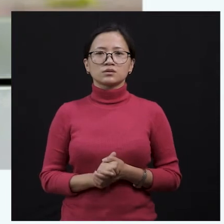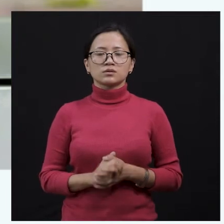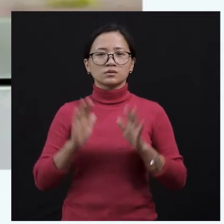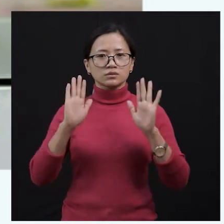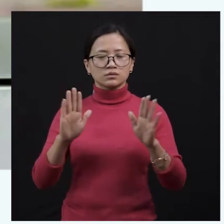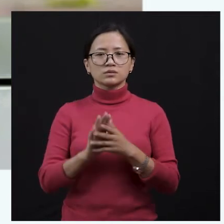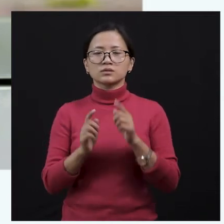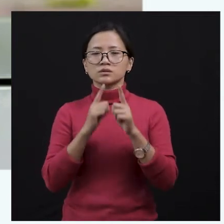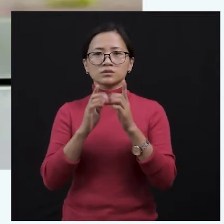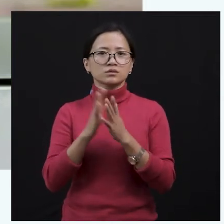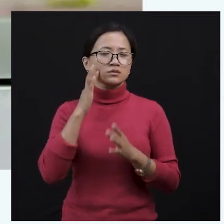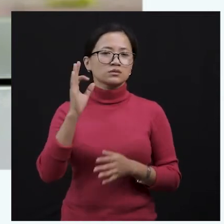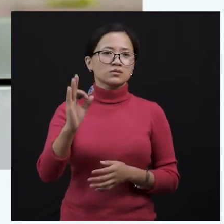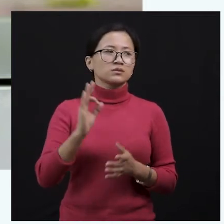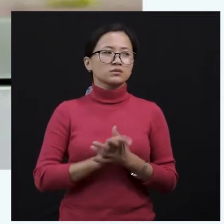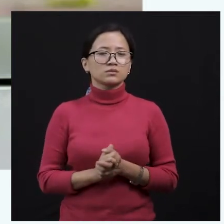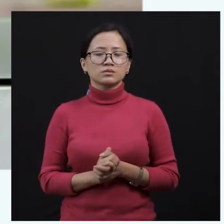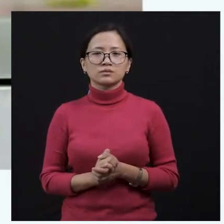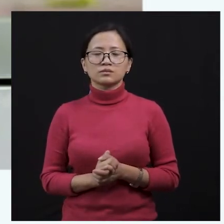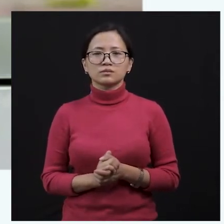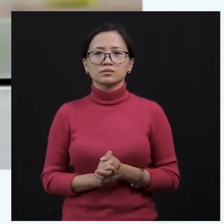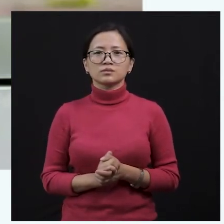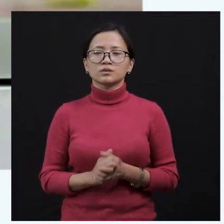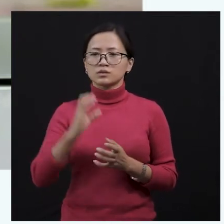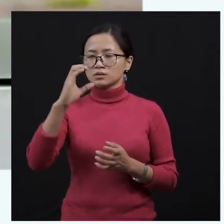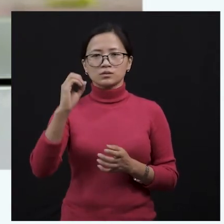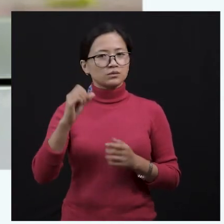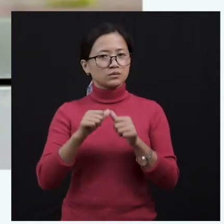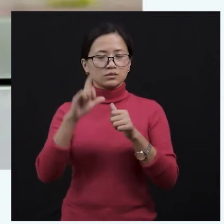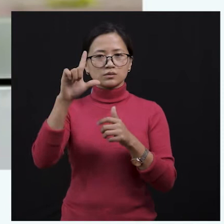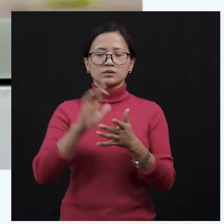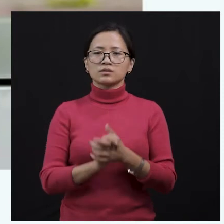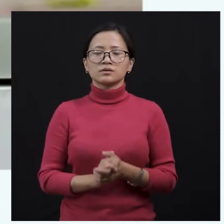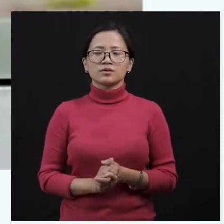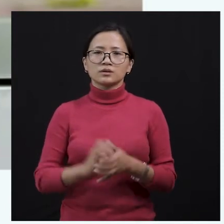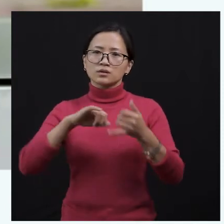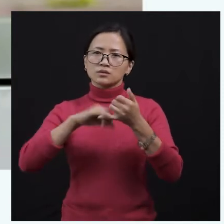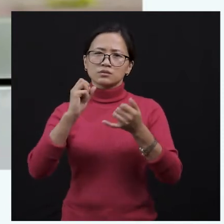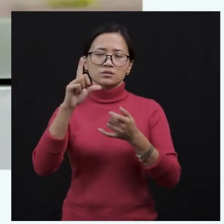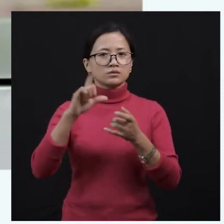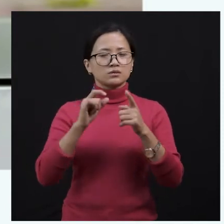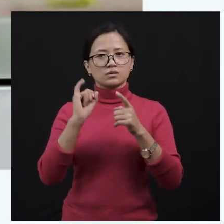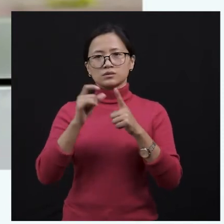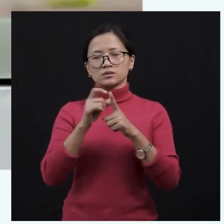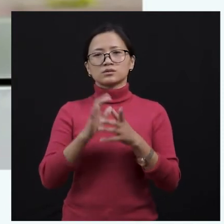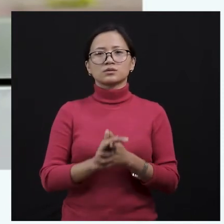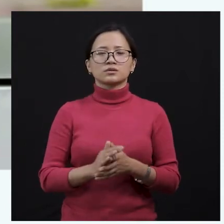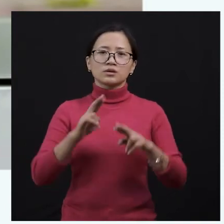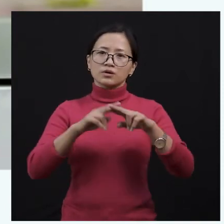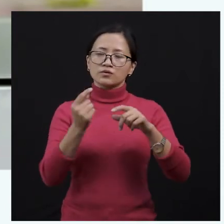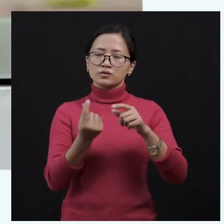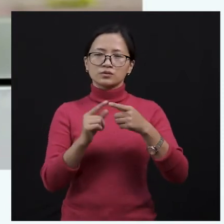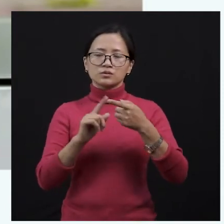And we have discussed the importance of coal, which is a solid fuel. We have